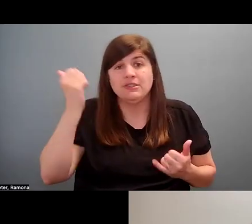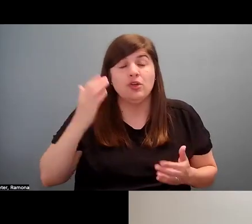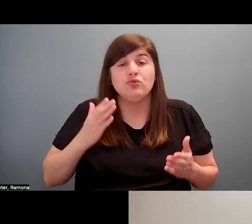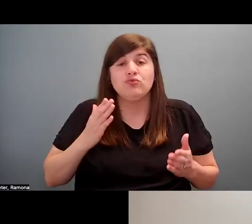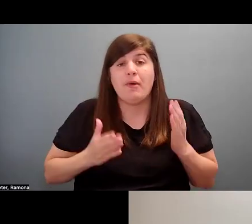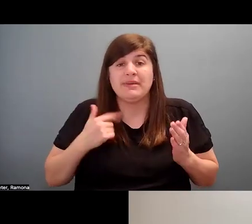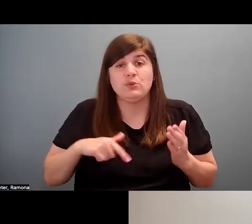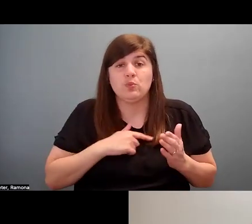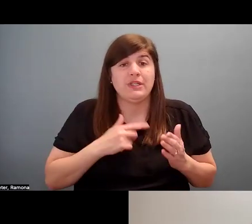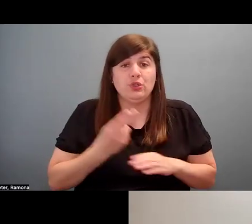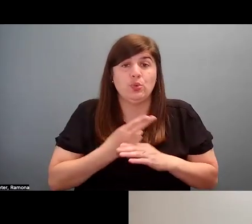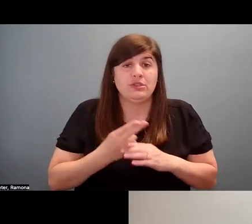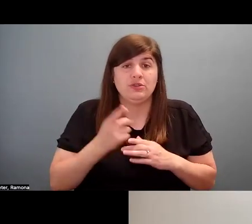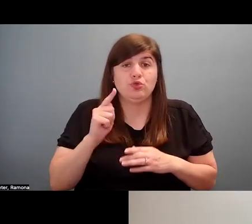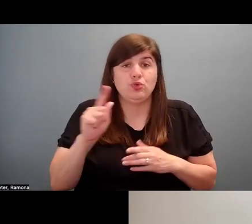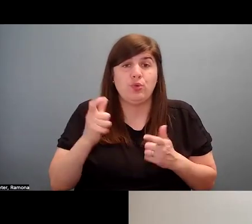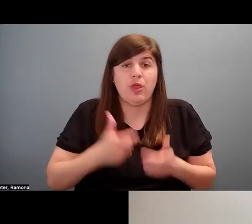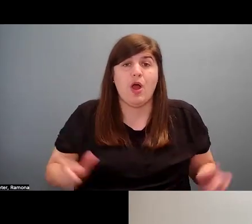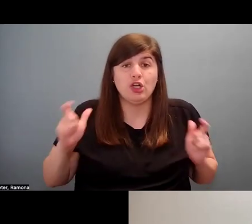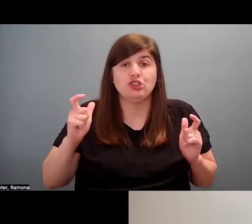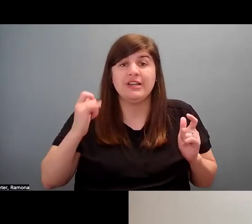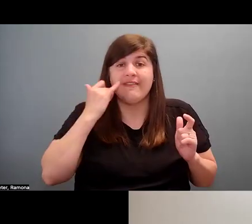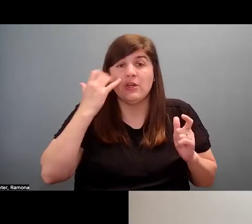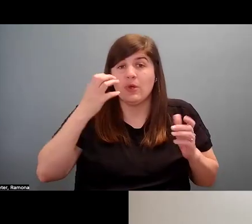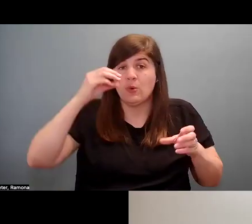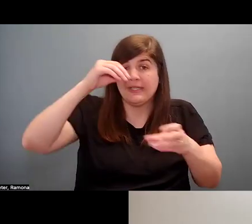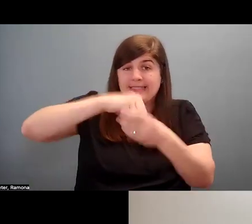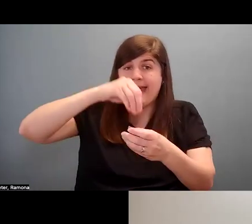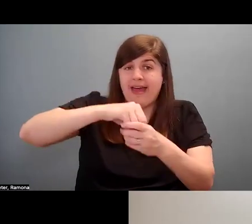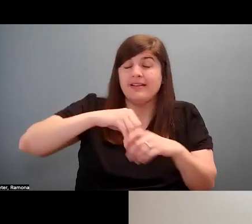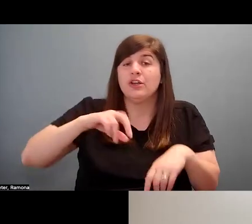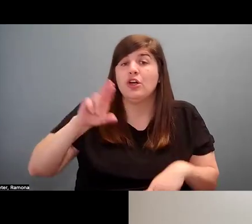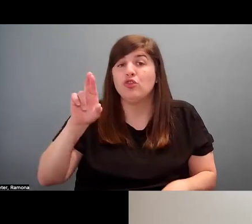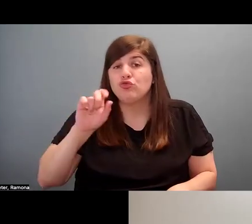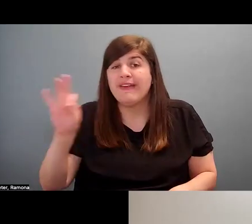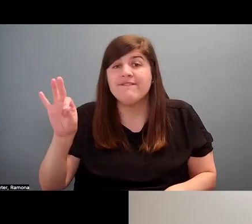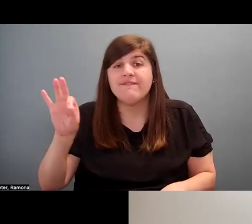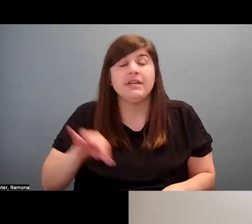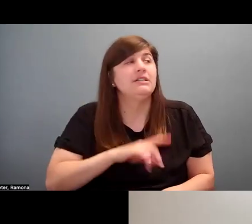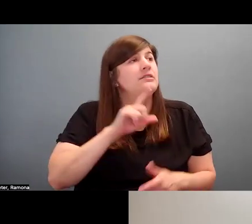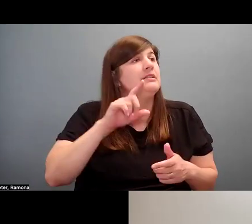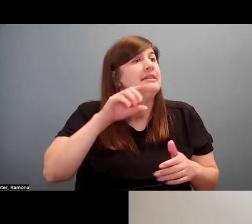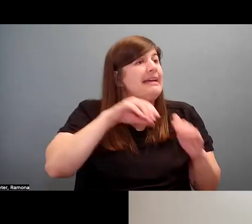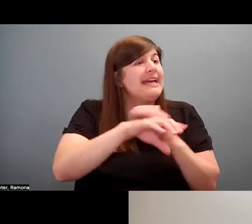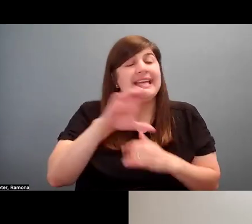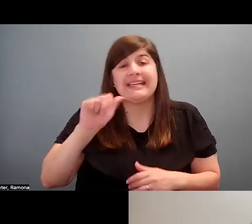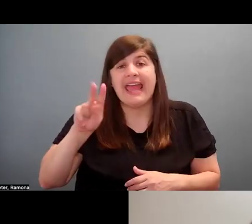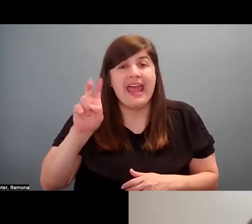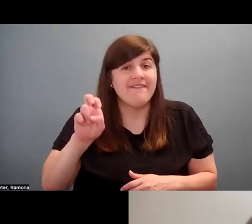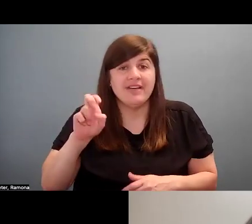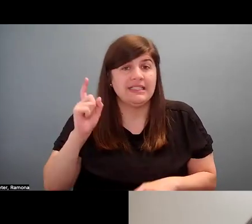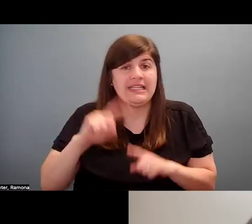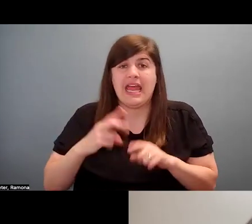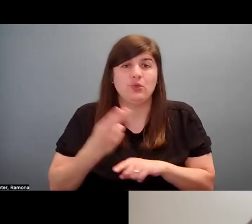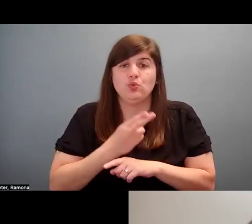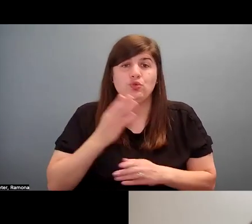use are really large. So if you wanted to go inside a reef or if you wanted to go inside a cave, you wouldn't be able to use the